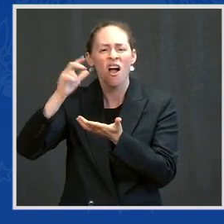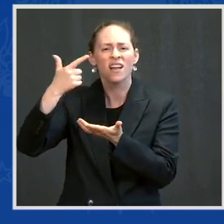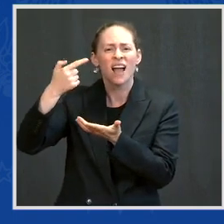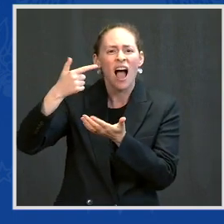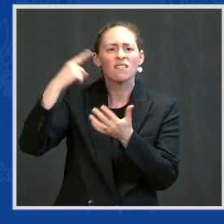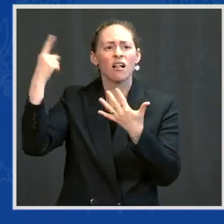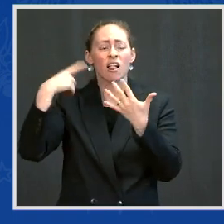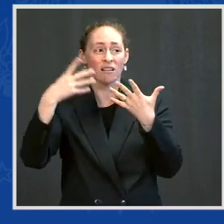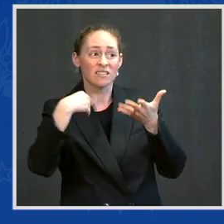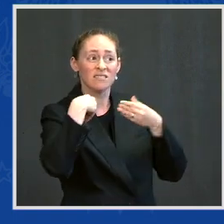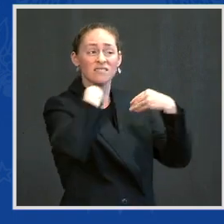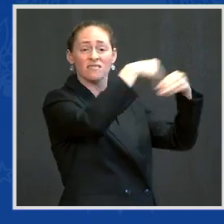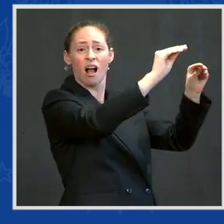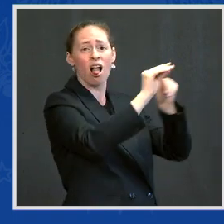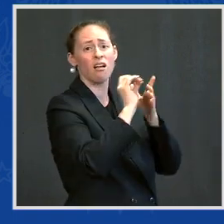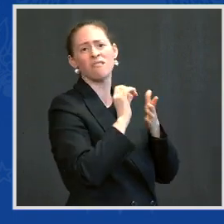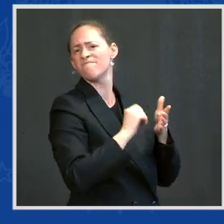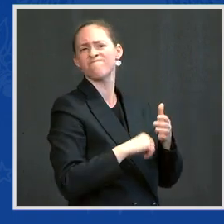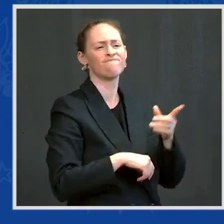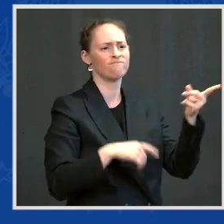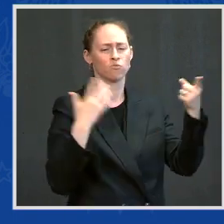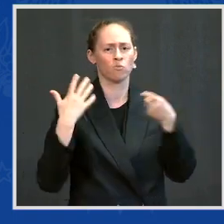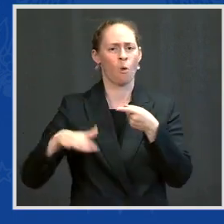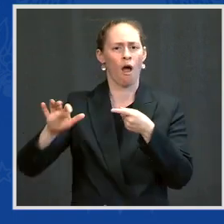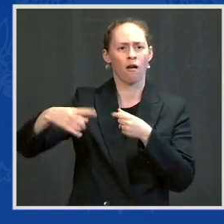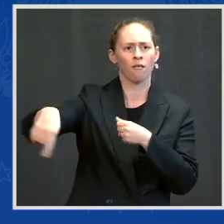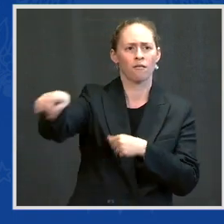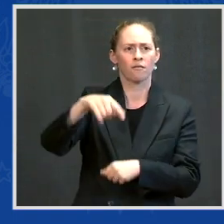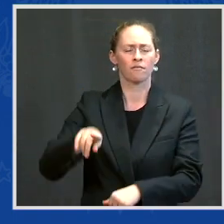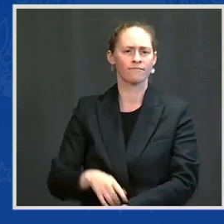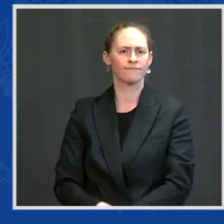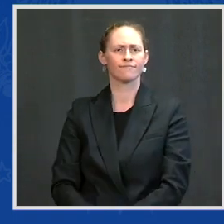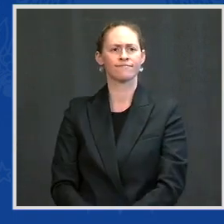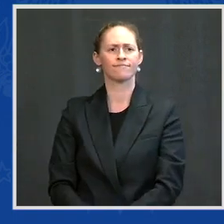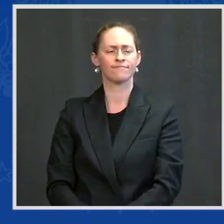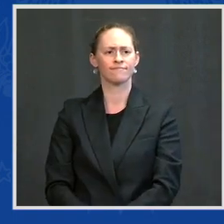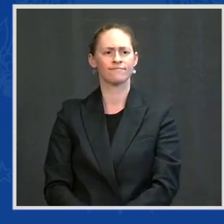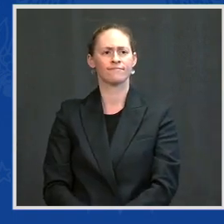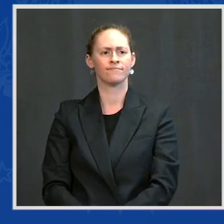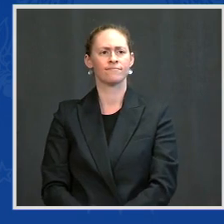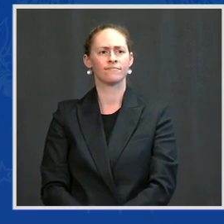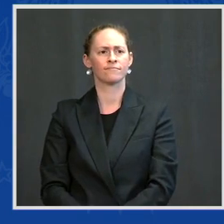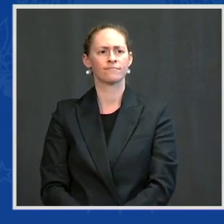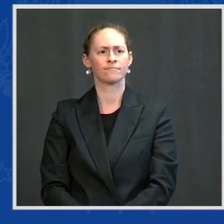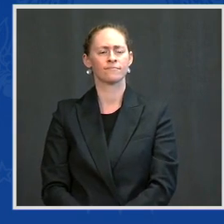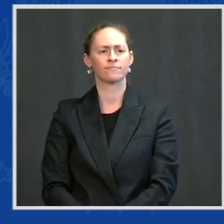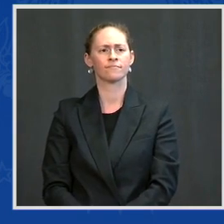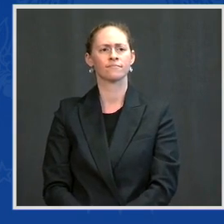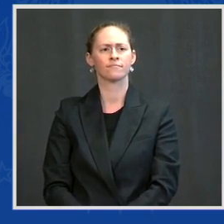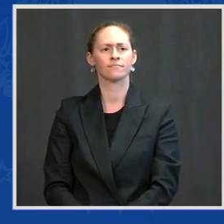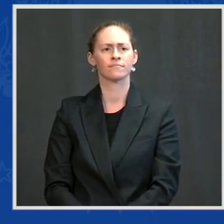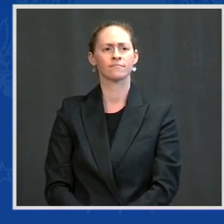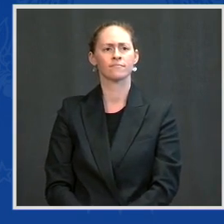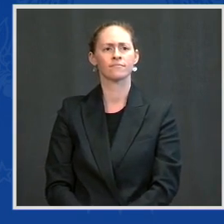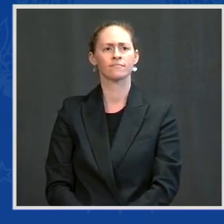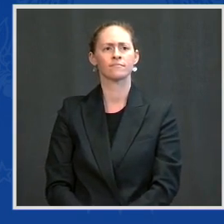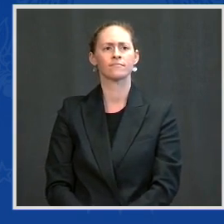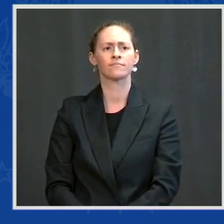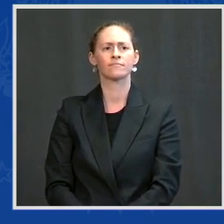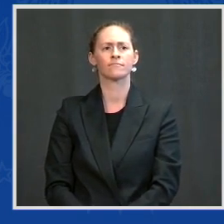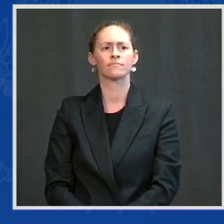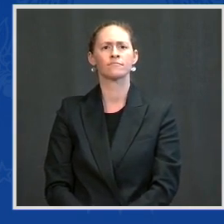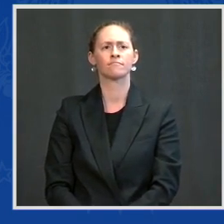this issue? And I have a question for President Moon, but I can wait, or I can ask them. There is no shift in my